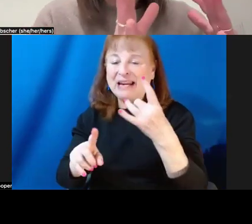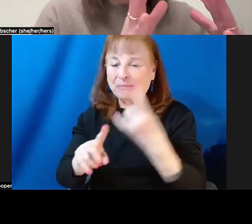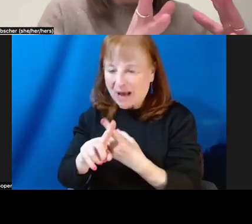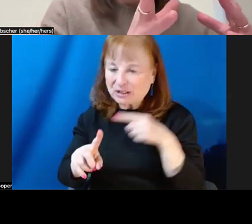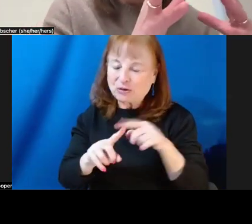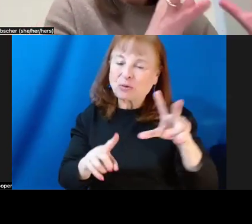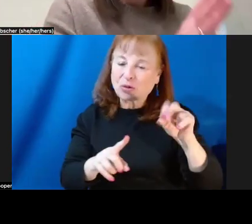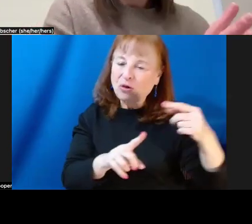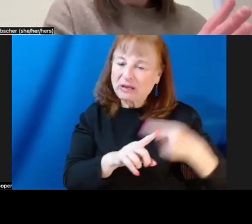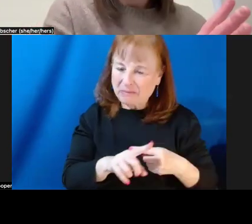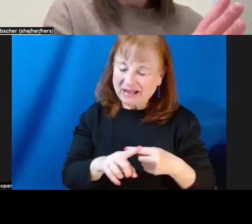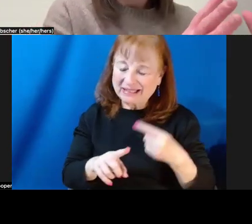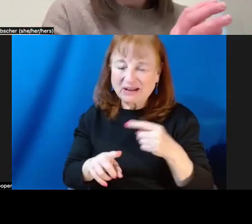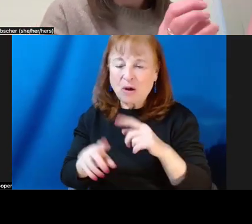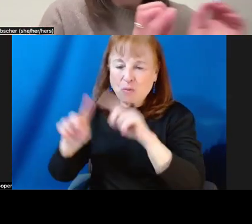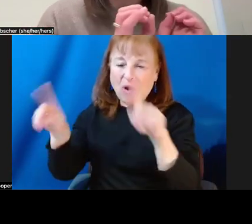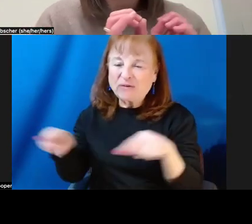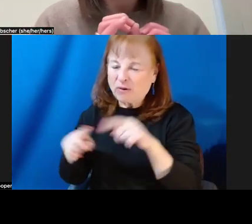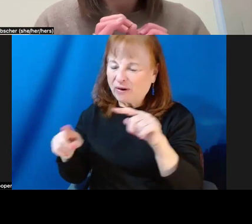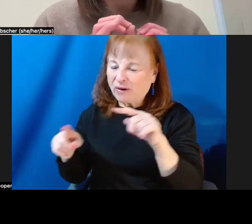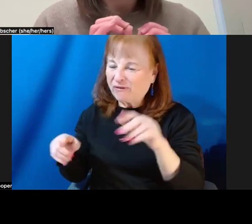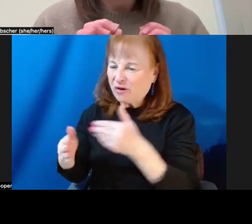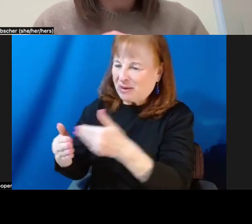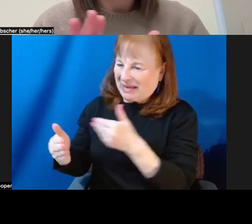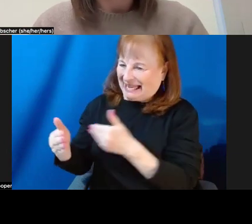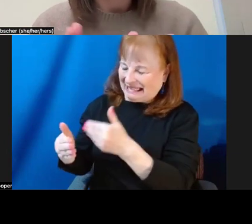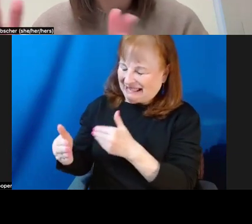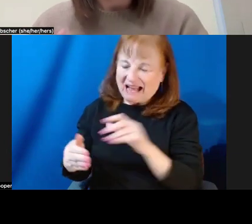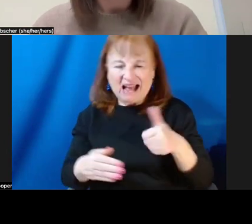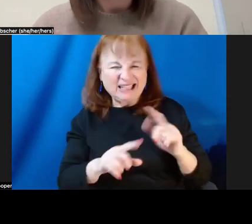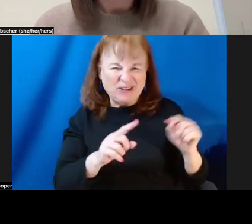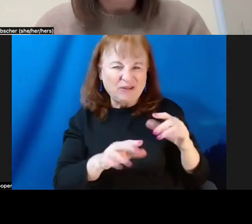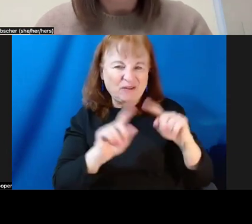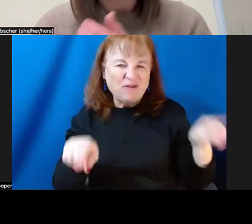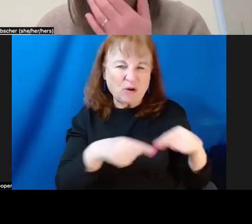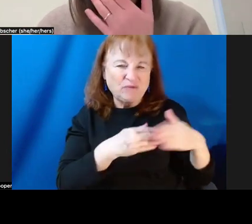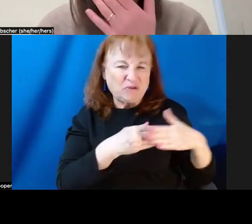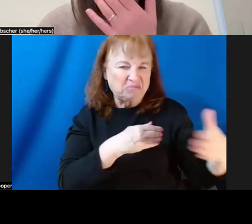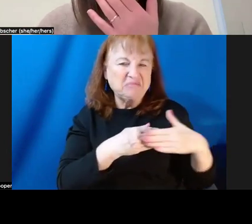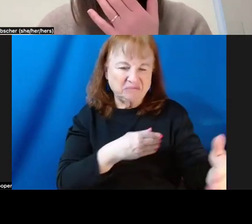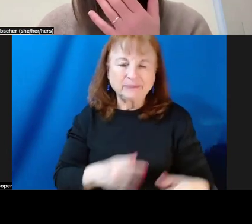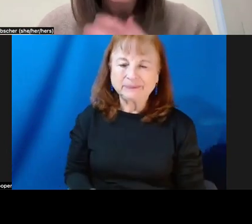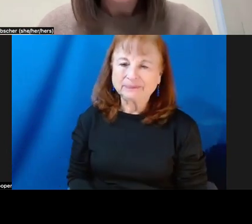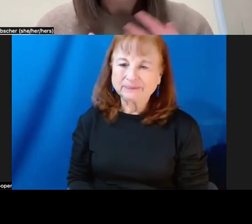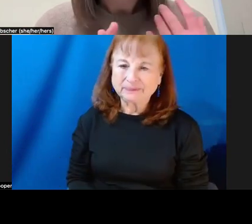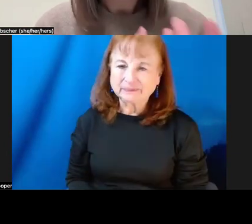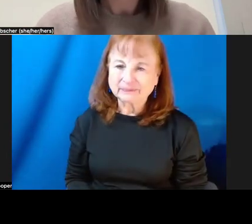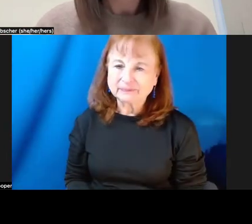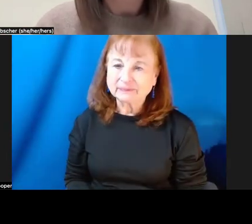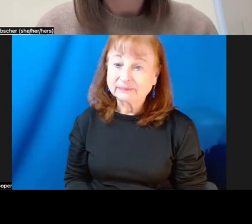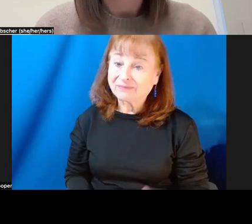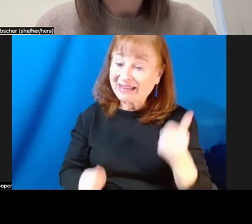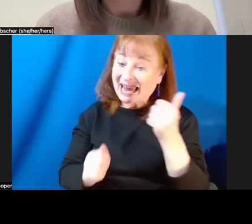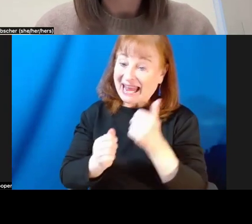There's a form for the earlier half of that range, and then a separate form for the later half of that range. Each